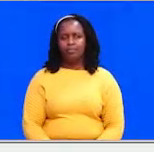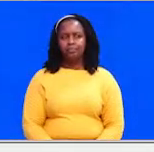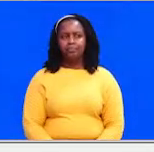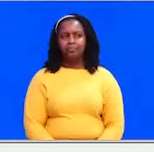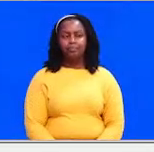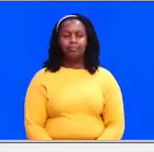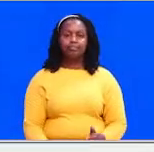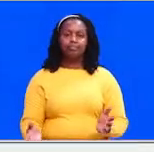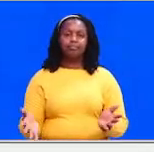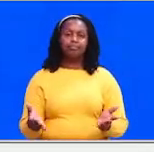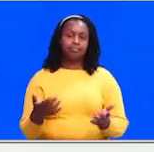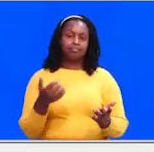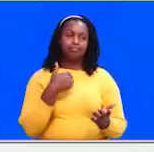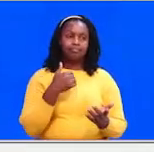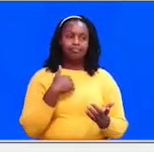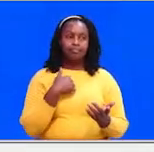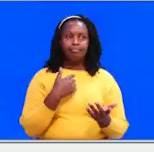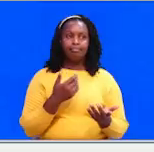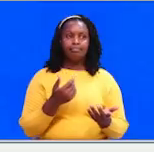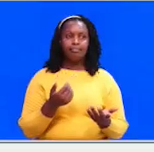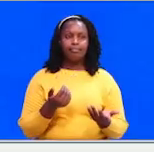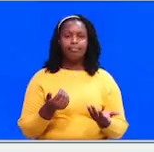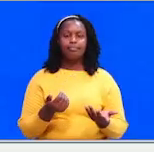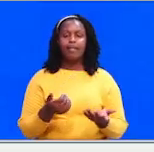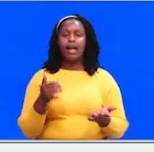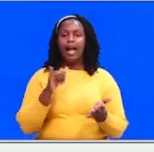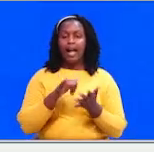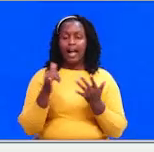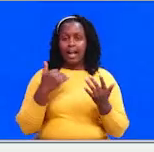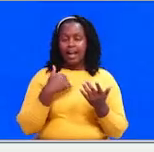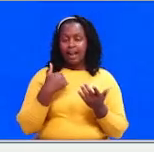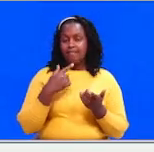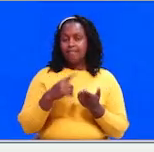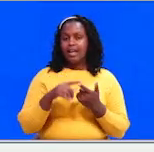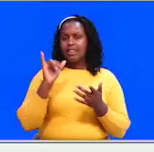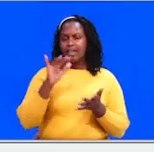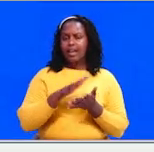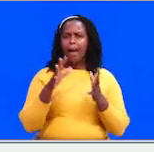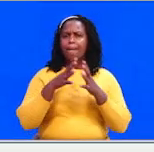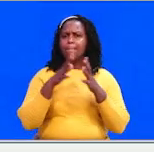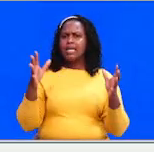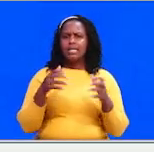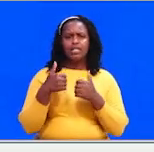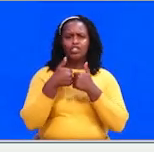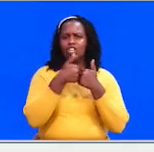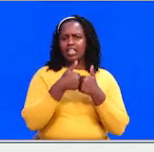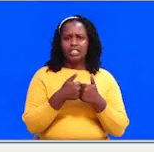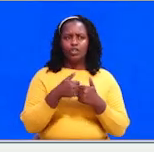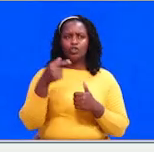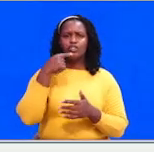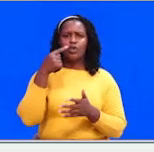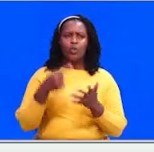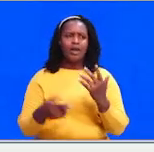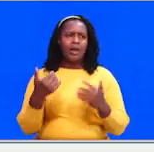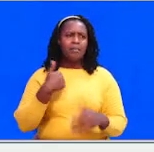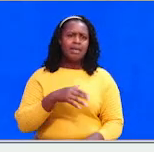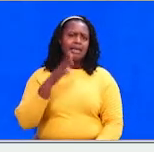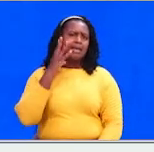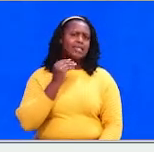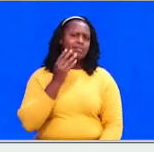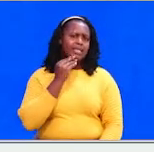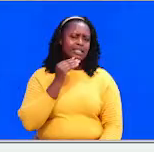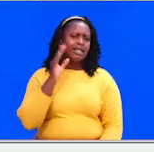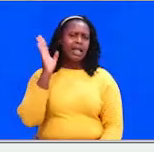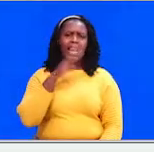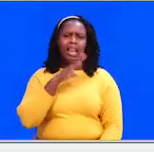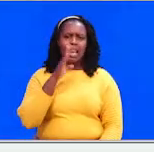there was the yuck factor. Okay. That's already the biggest stigma. You're telling a market that has not experienced a lot of sewage being turned to